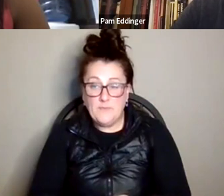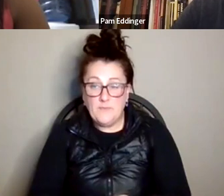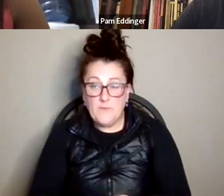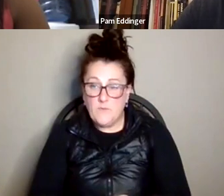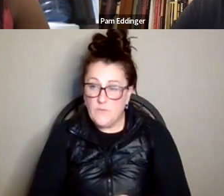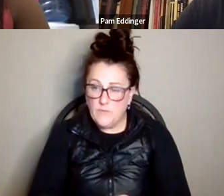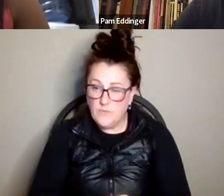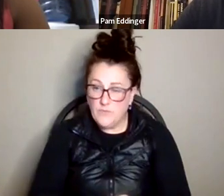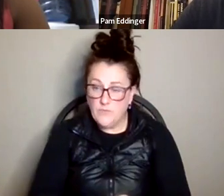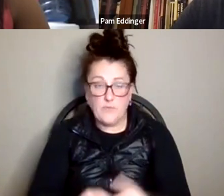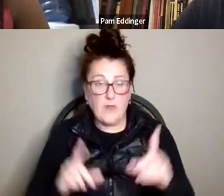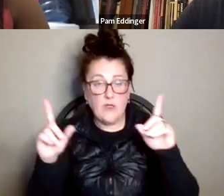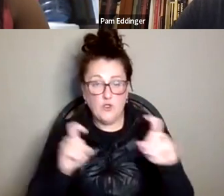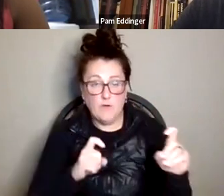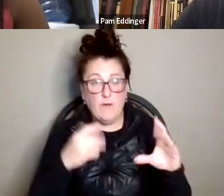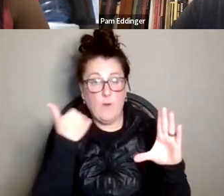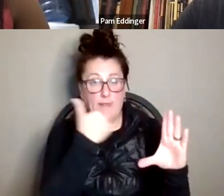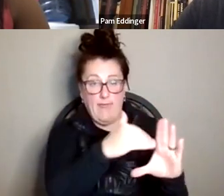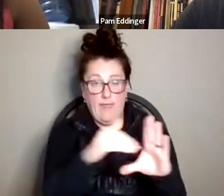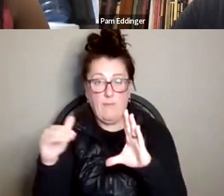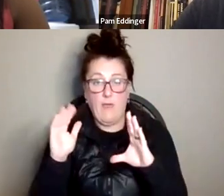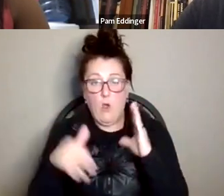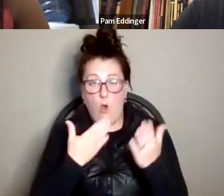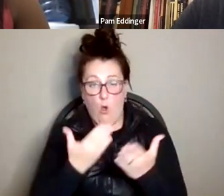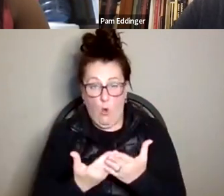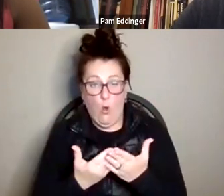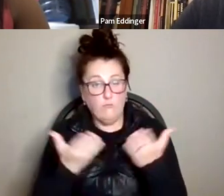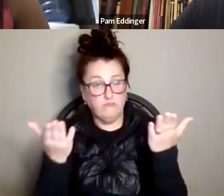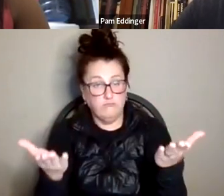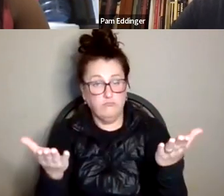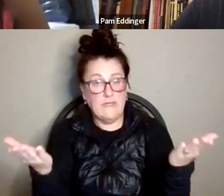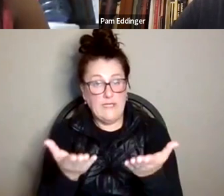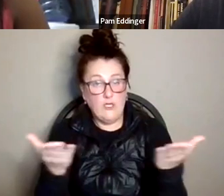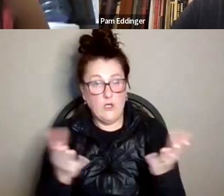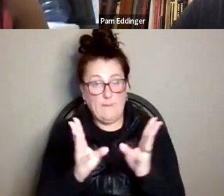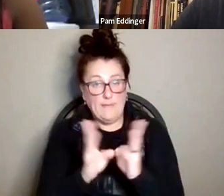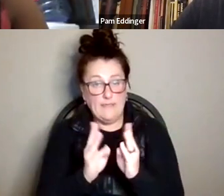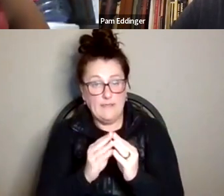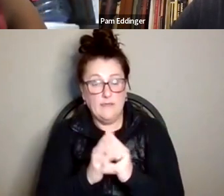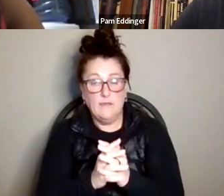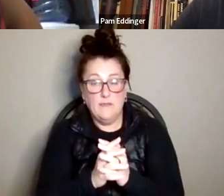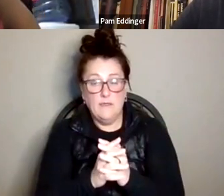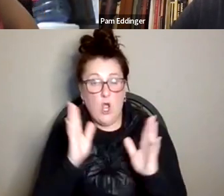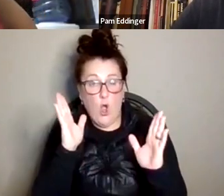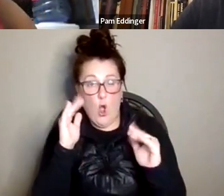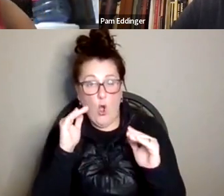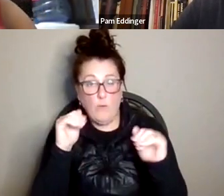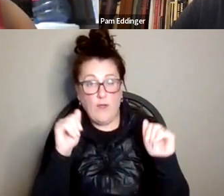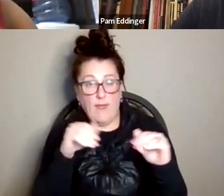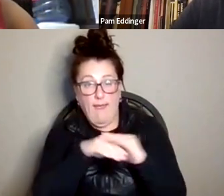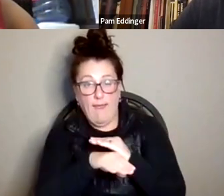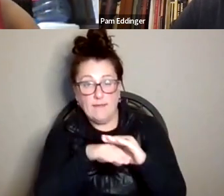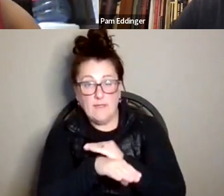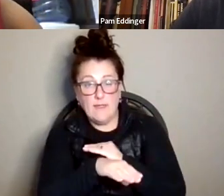The survey will also be emailed to all the participants of these sessions. So I hope you will be able to access